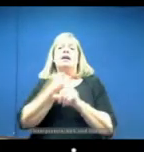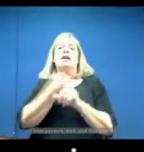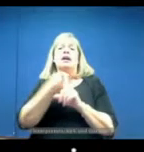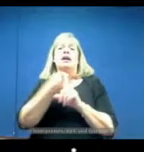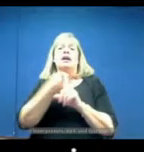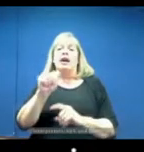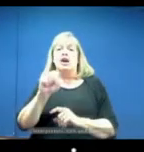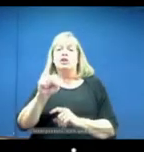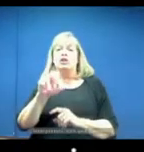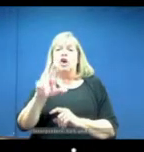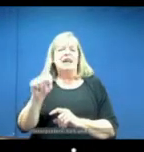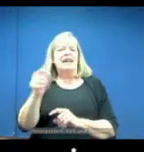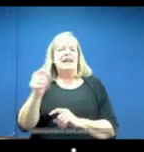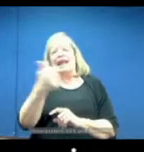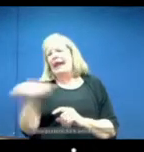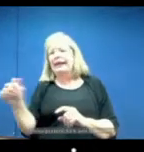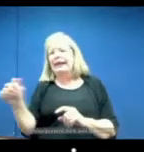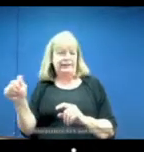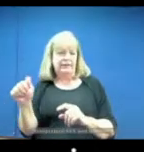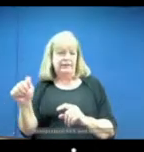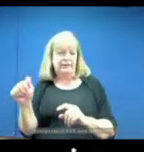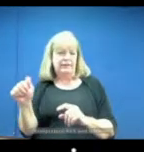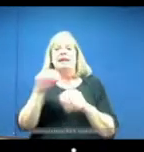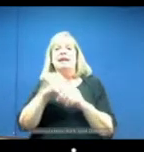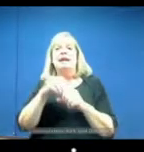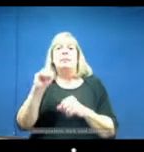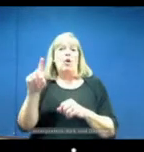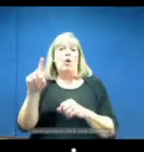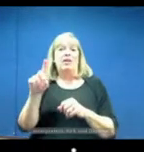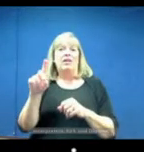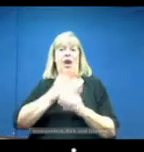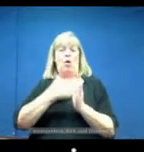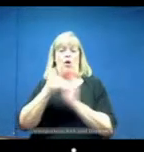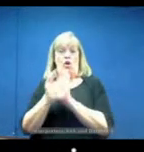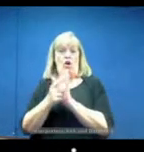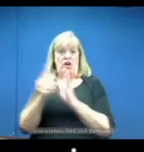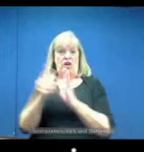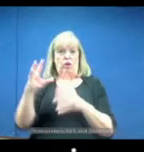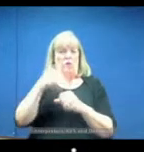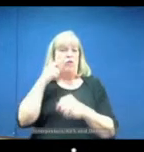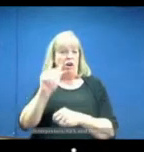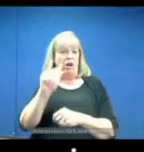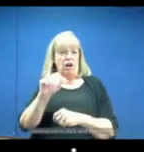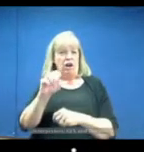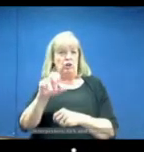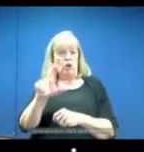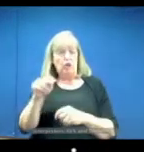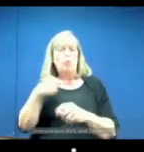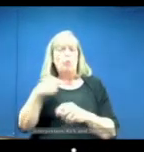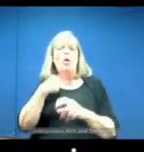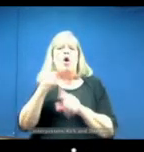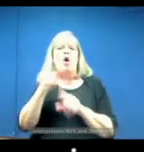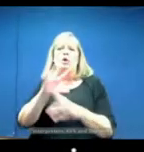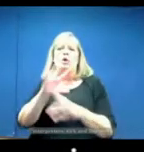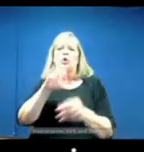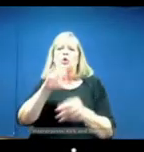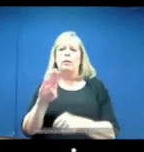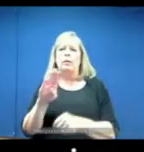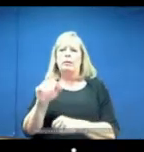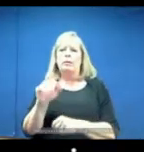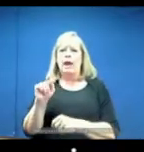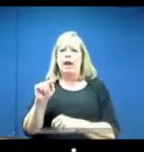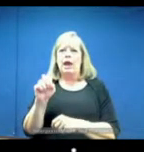today, at least the Maryland assault statute includes what we typically think of as battery. So our assault can be